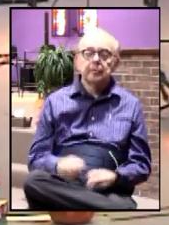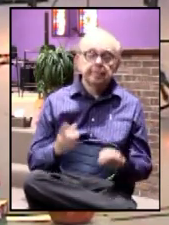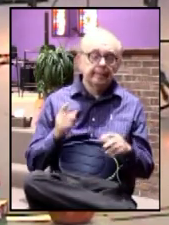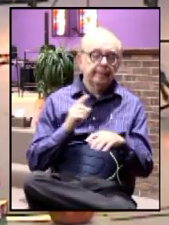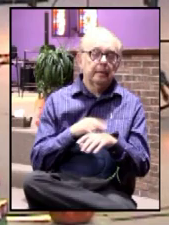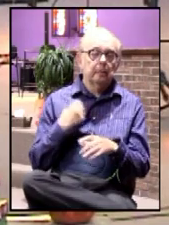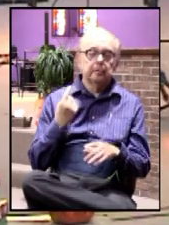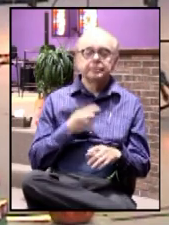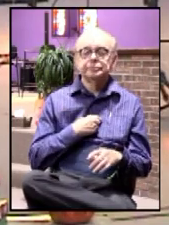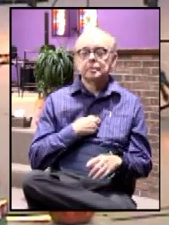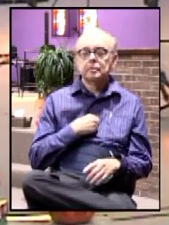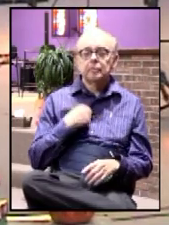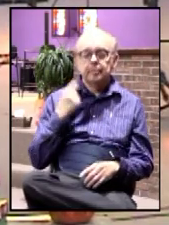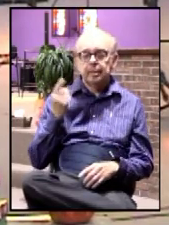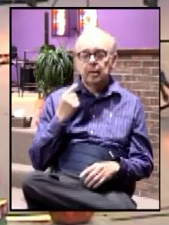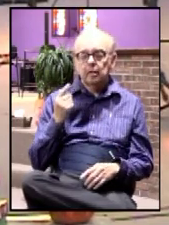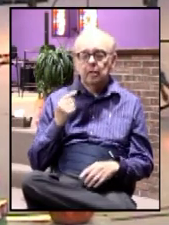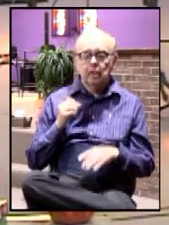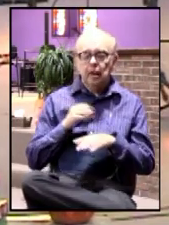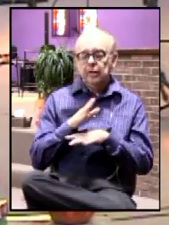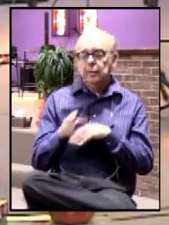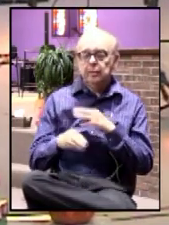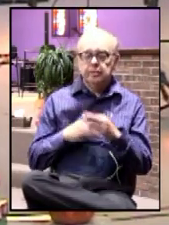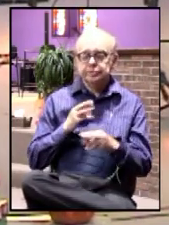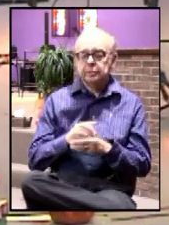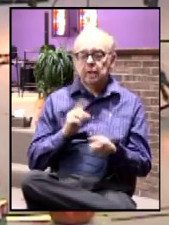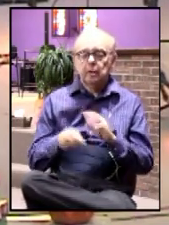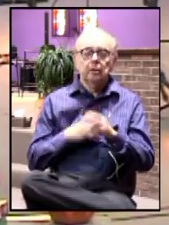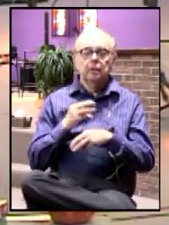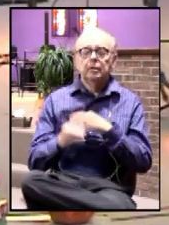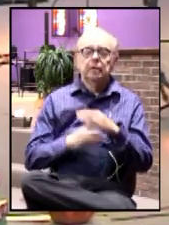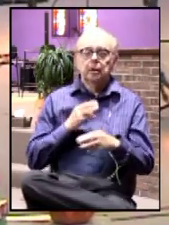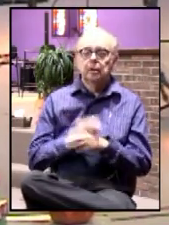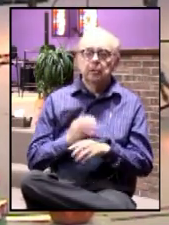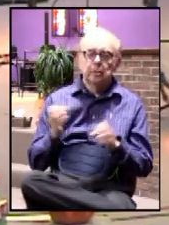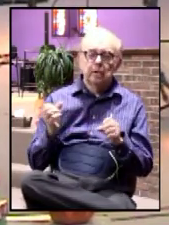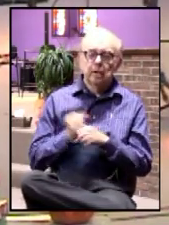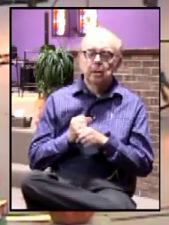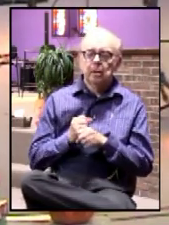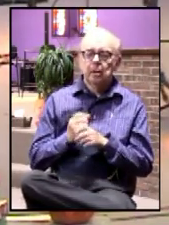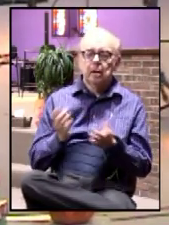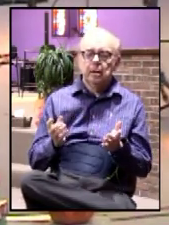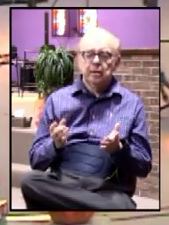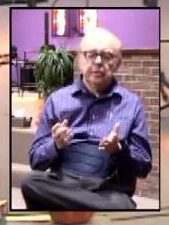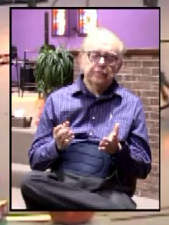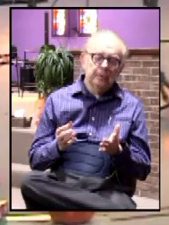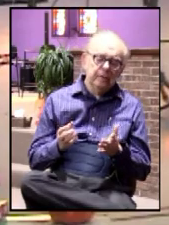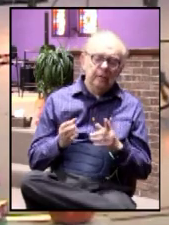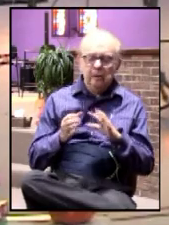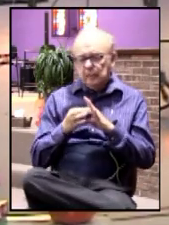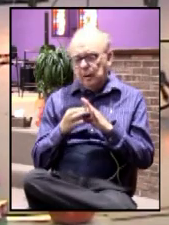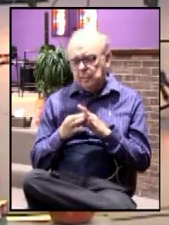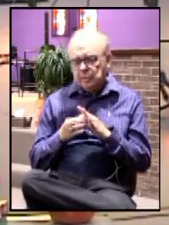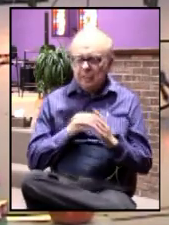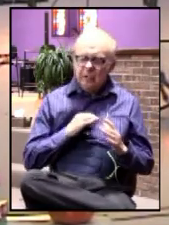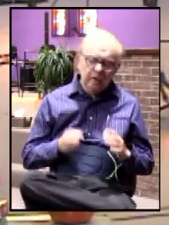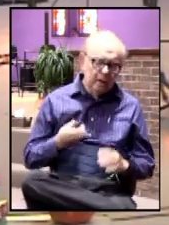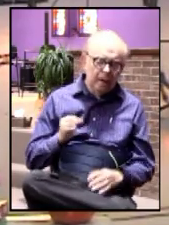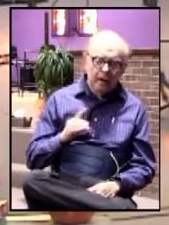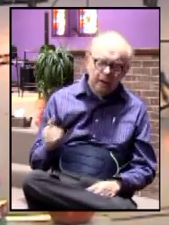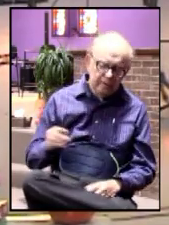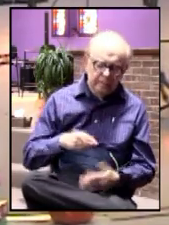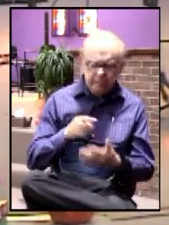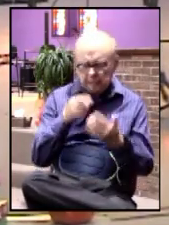A lot of times when we think about making an impact in the world or change in the world, we get so hung up on